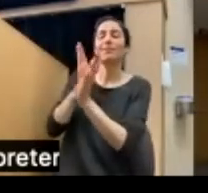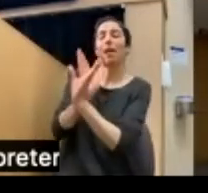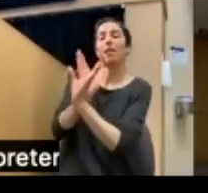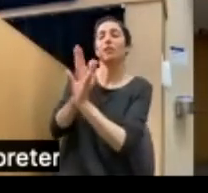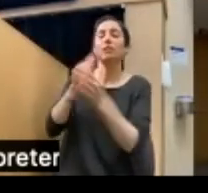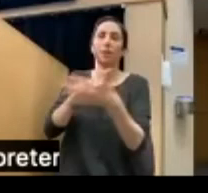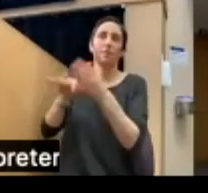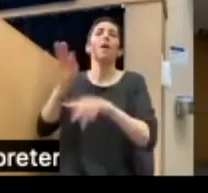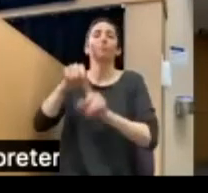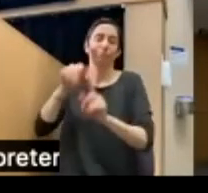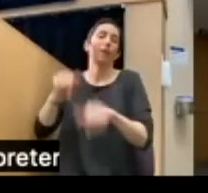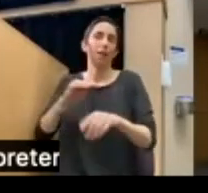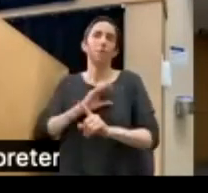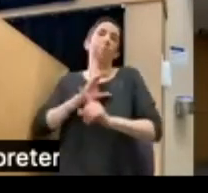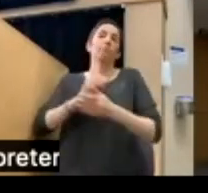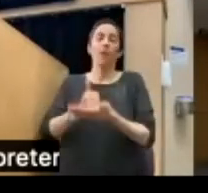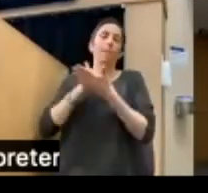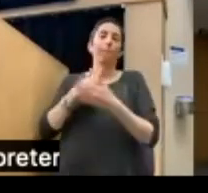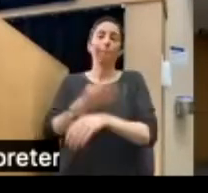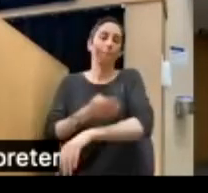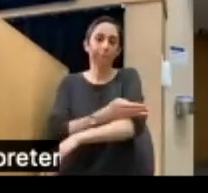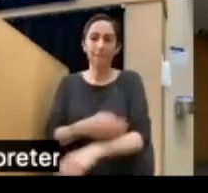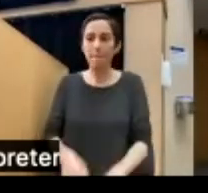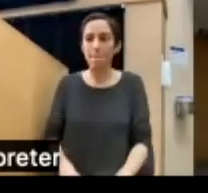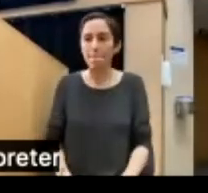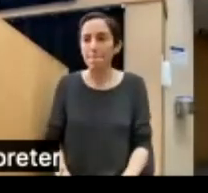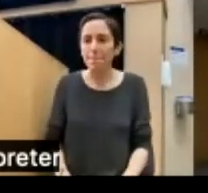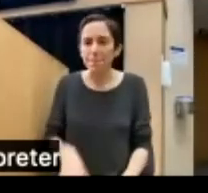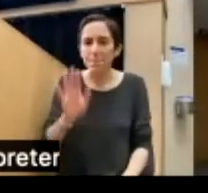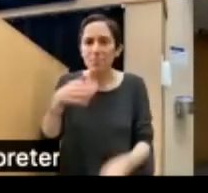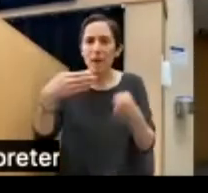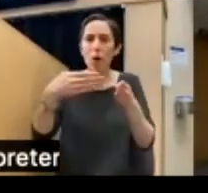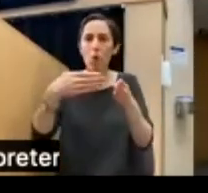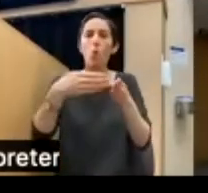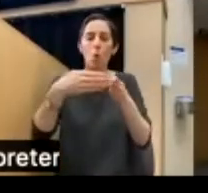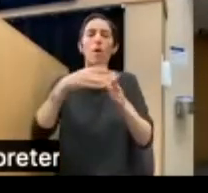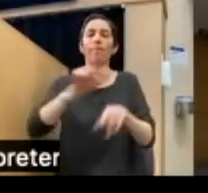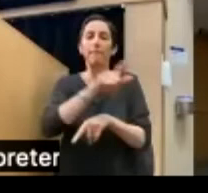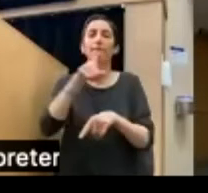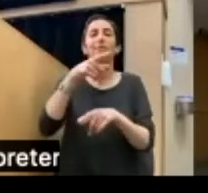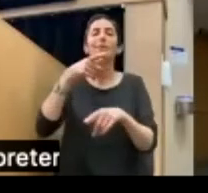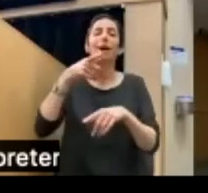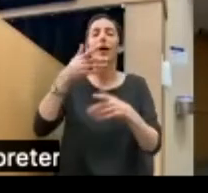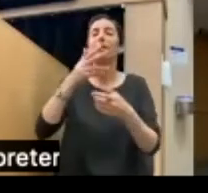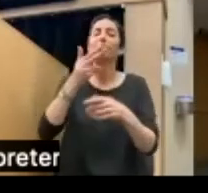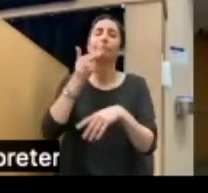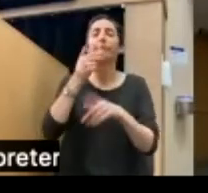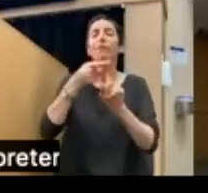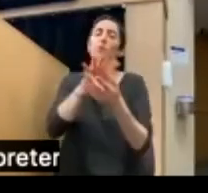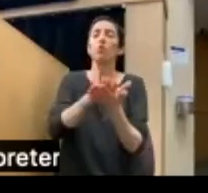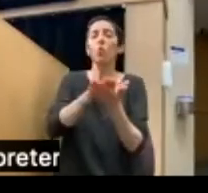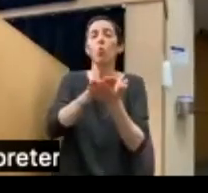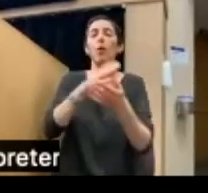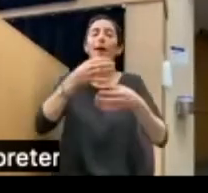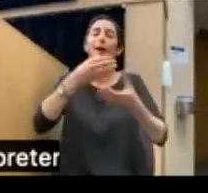school, and you can do it in workplaces too, where little notes that, you know, when there's something you're grateful for, you put it in, and it, you know, at the end when it